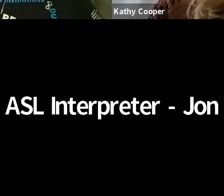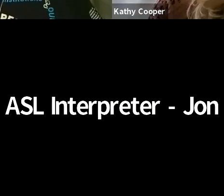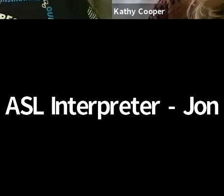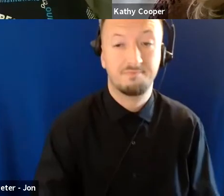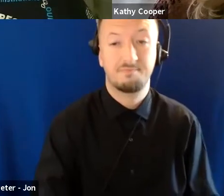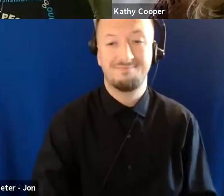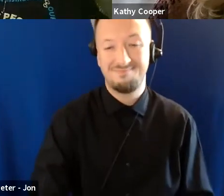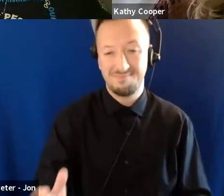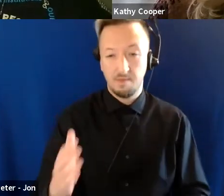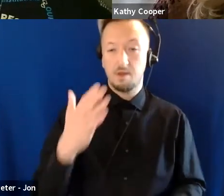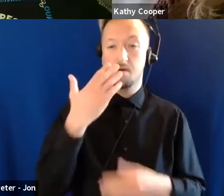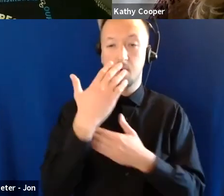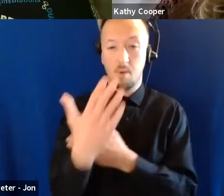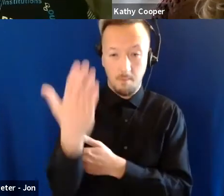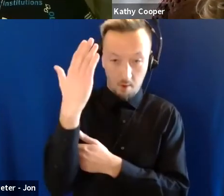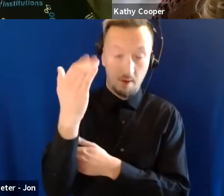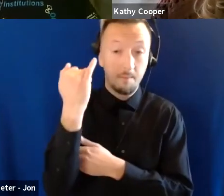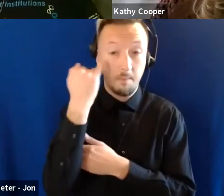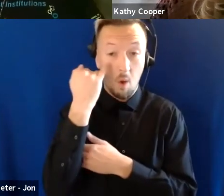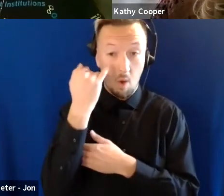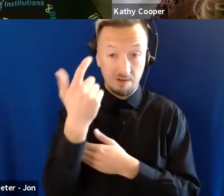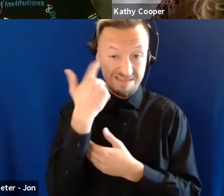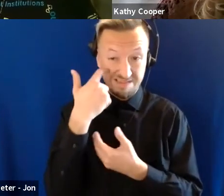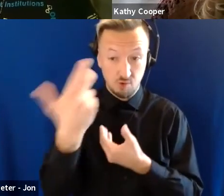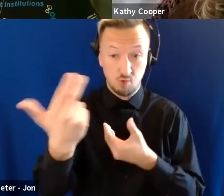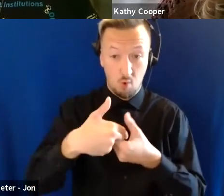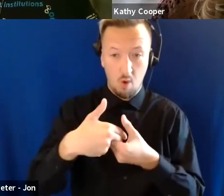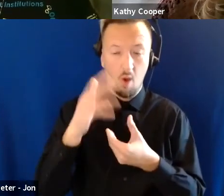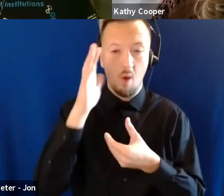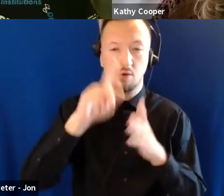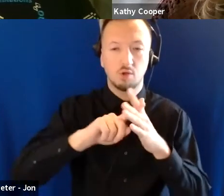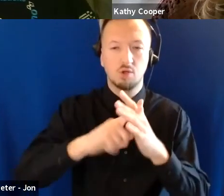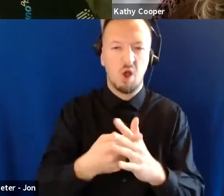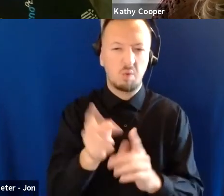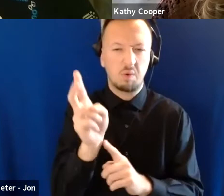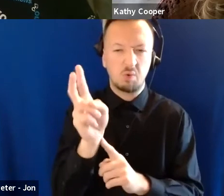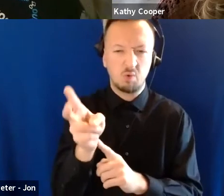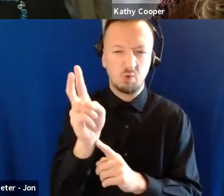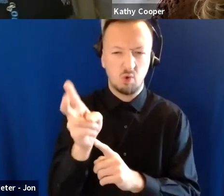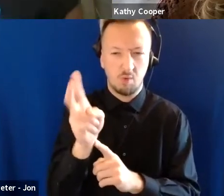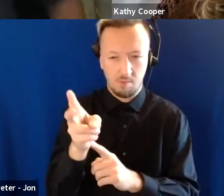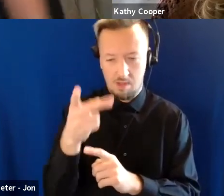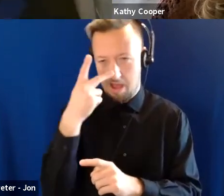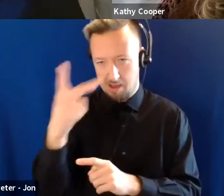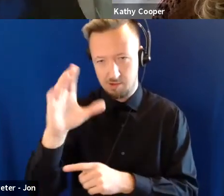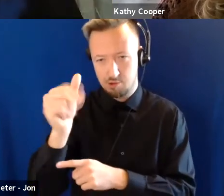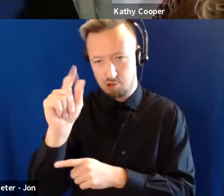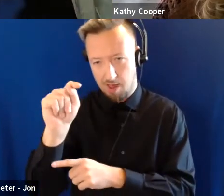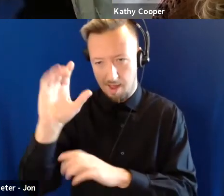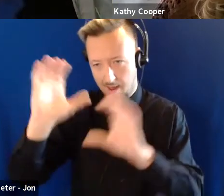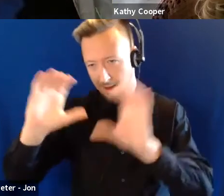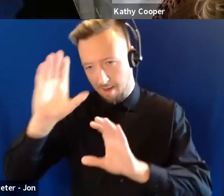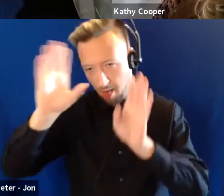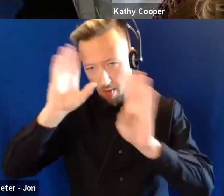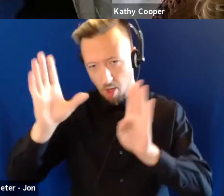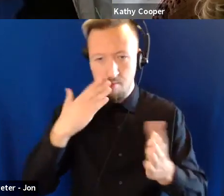Good morning. If you're just joining us, we will be starting in about 2 minutes. You guys are already blowing up the chat saying good morning from across